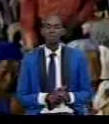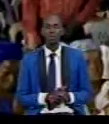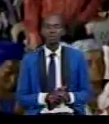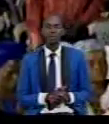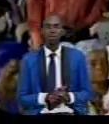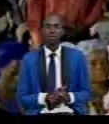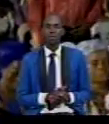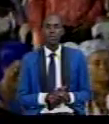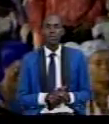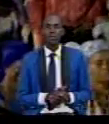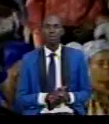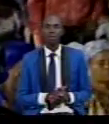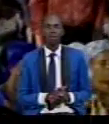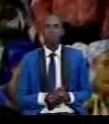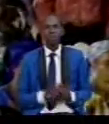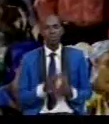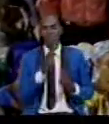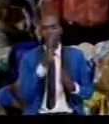Get ready.